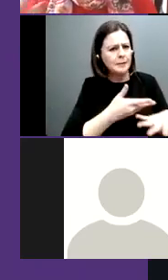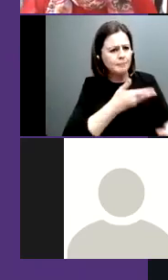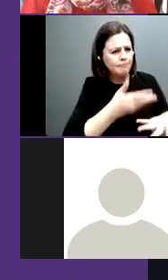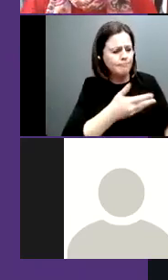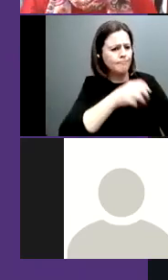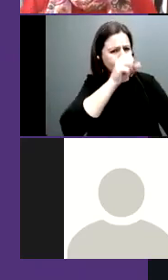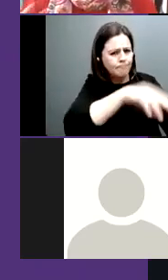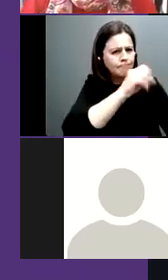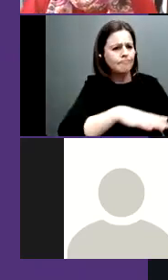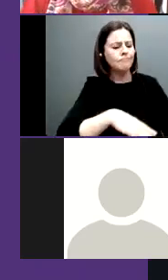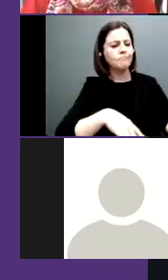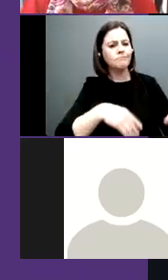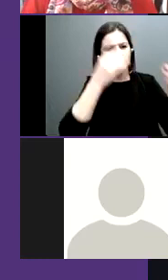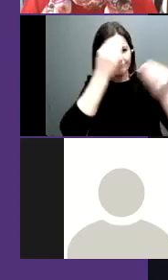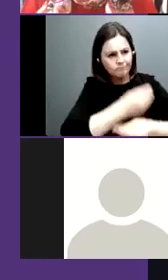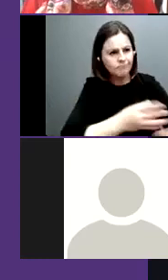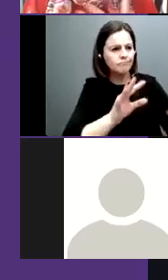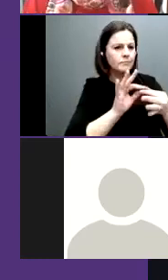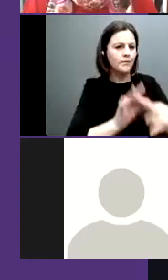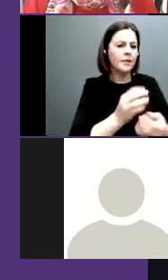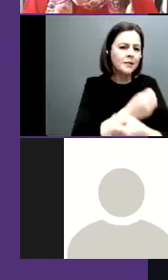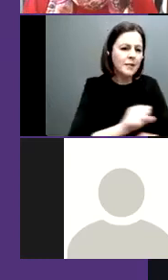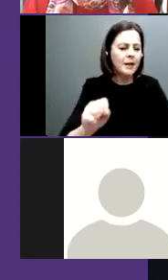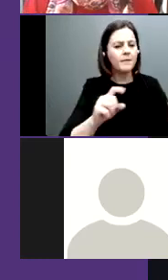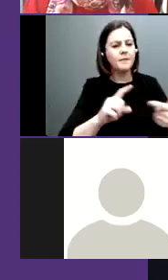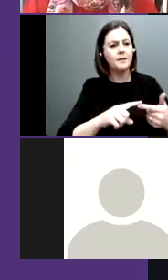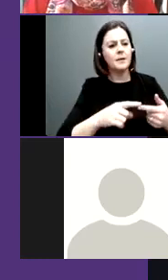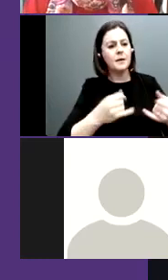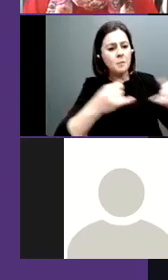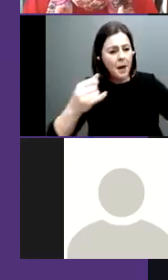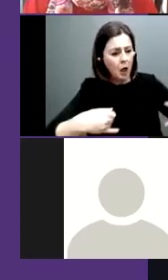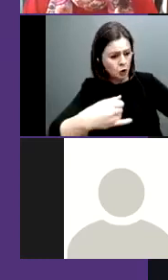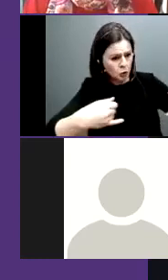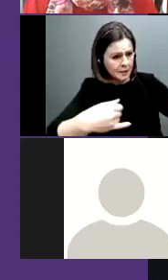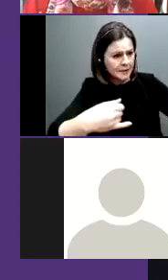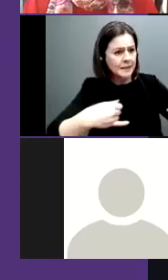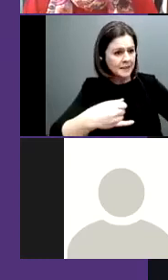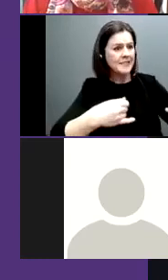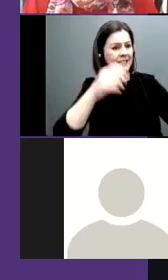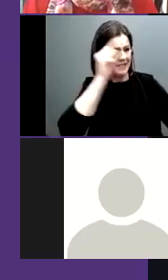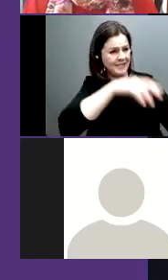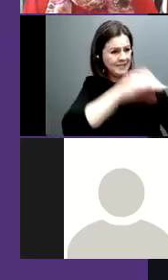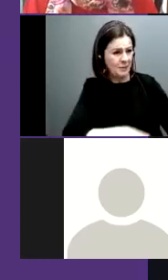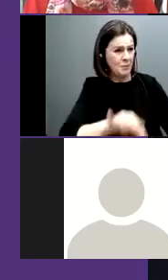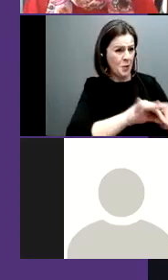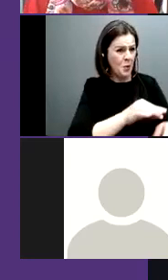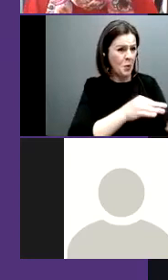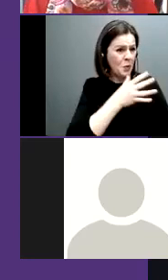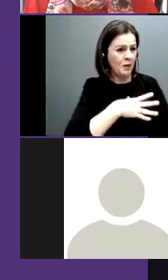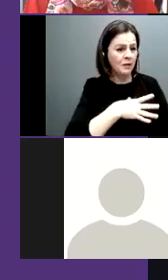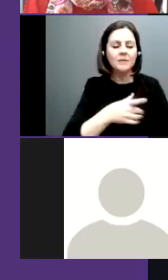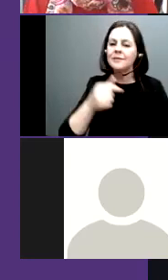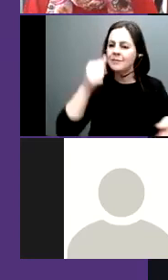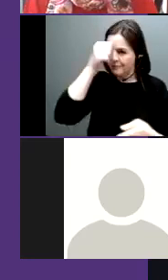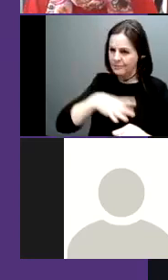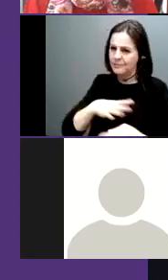around safety, around boundaries, we also need to be educating men around these issues as well. And